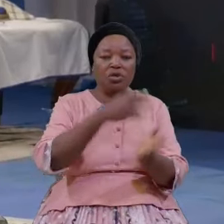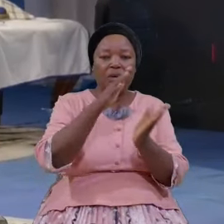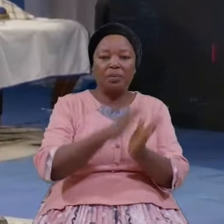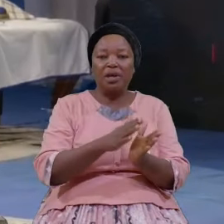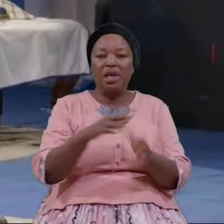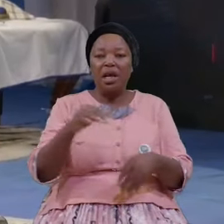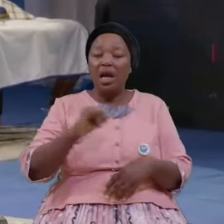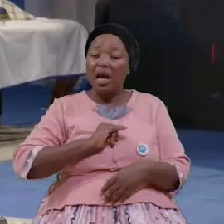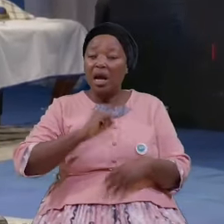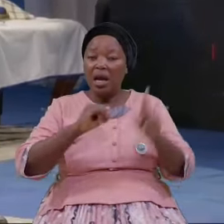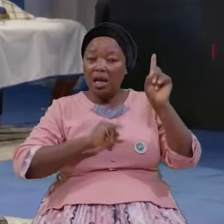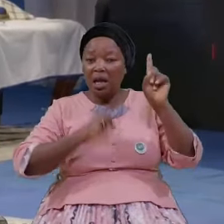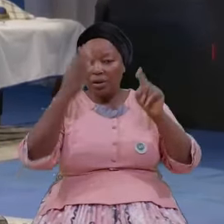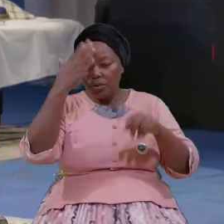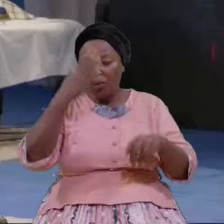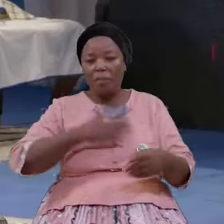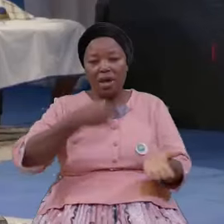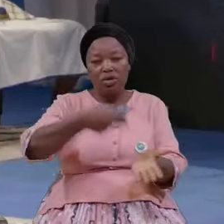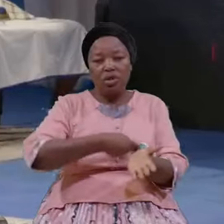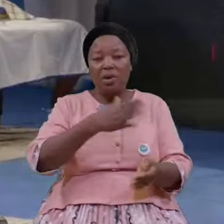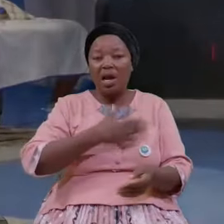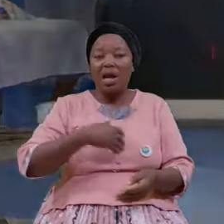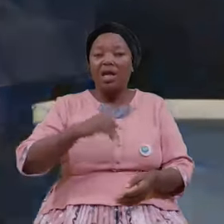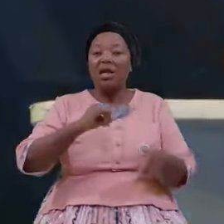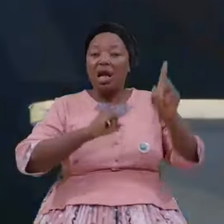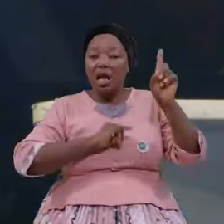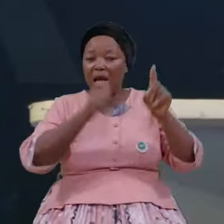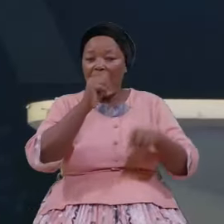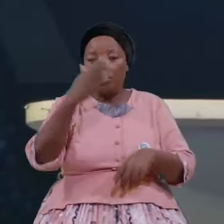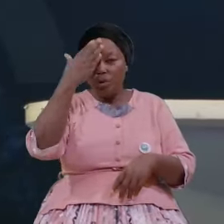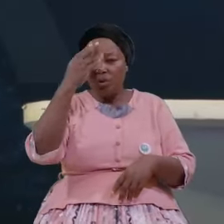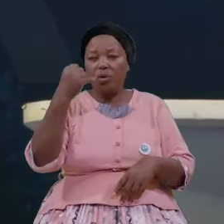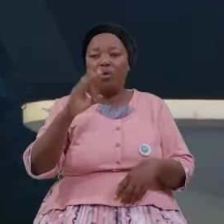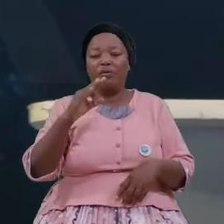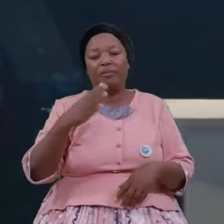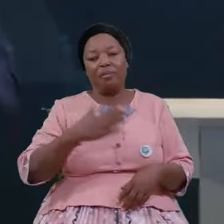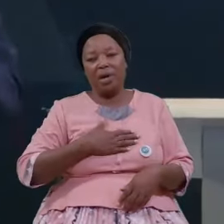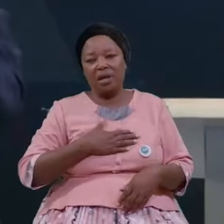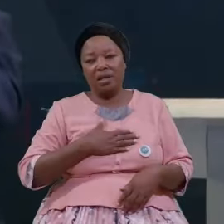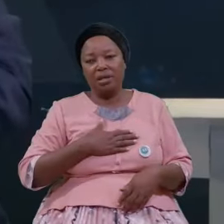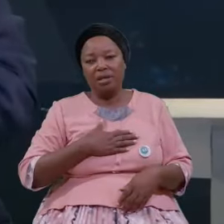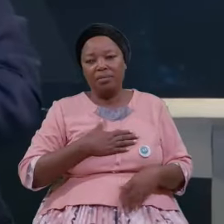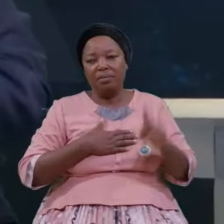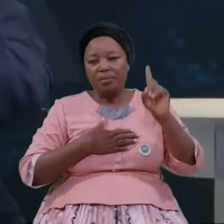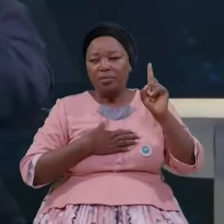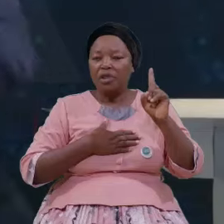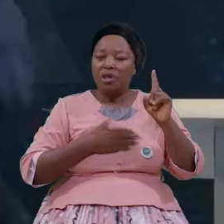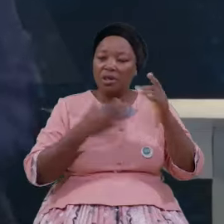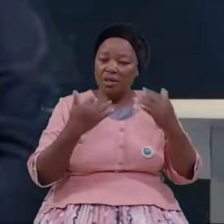sheep and I'm known of mine. Tonight, Jesus, the good,